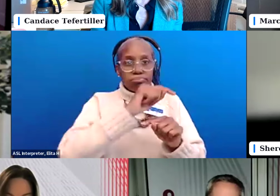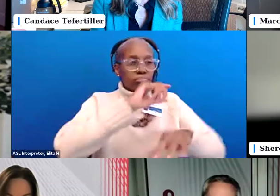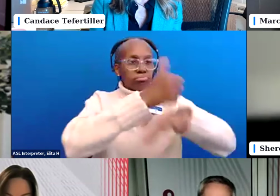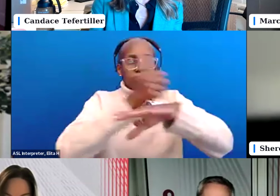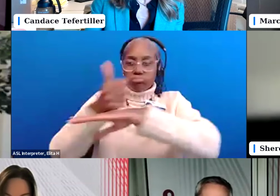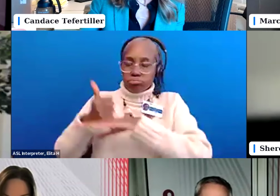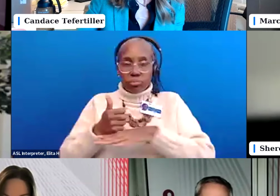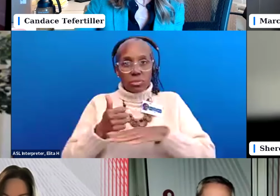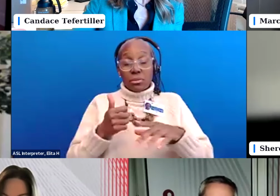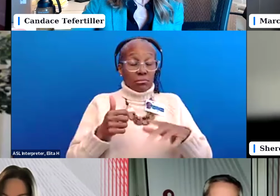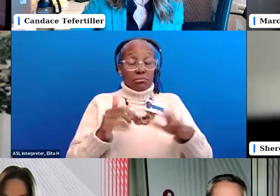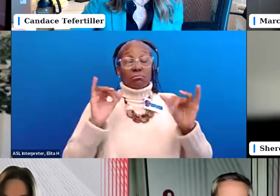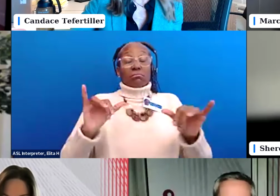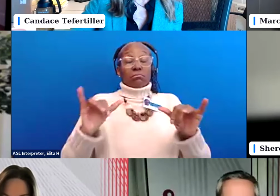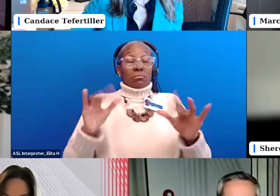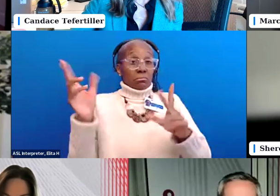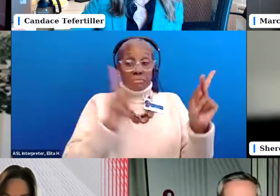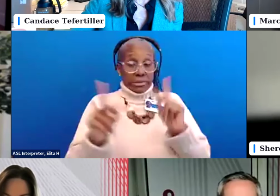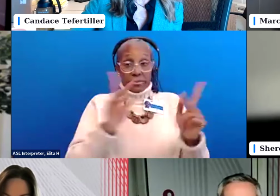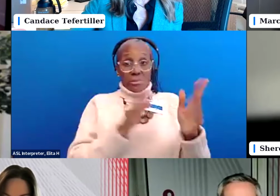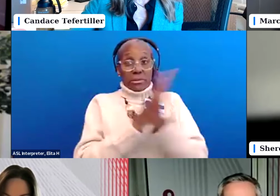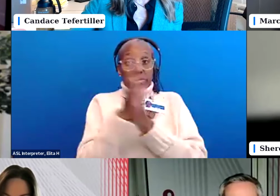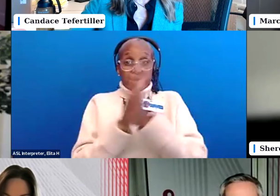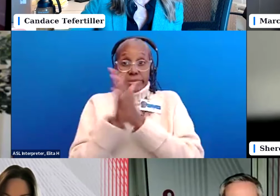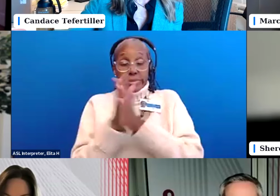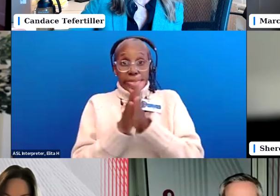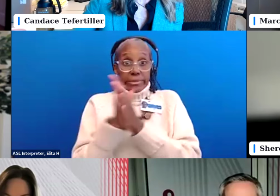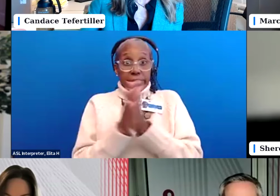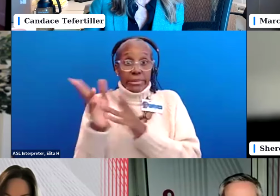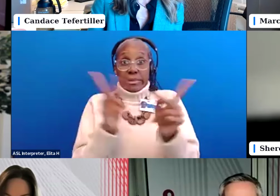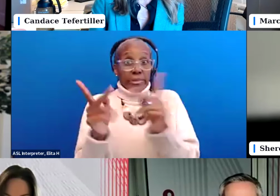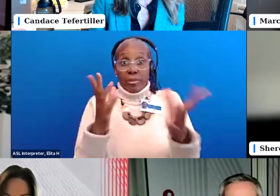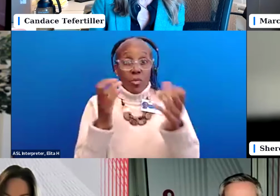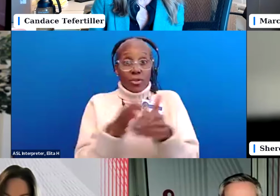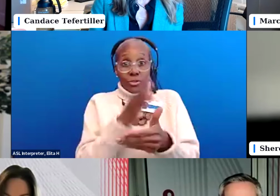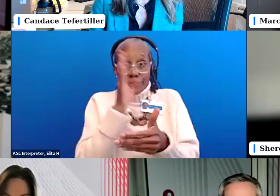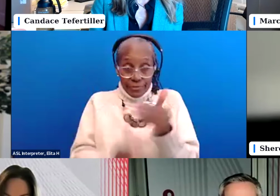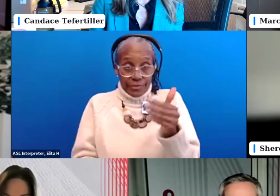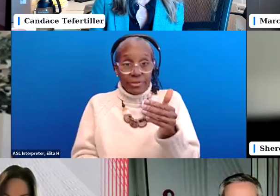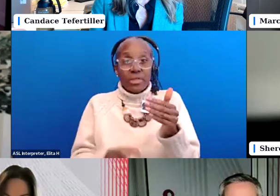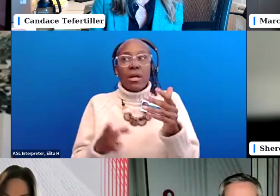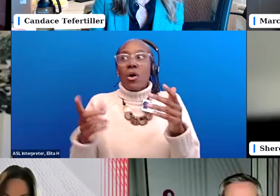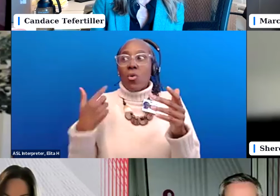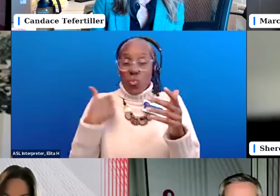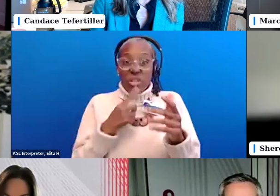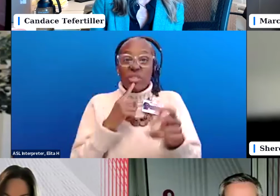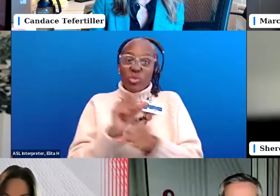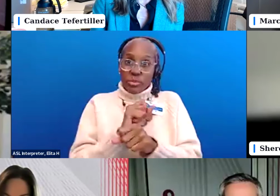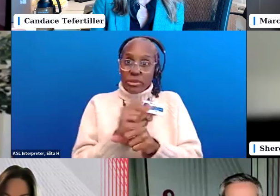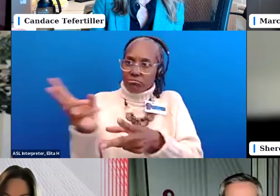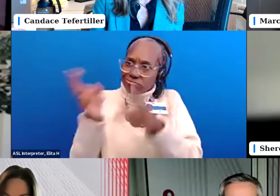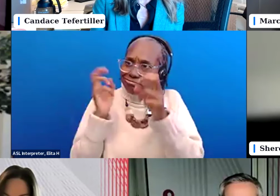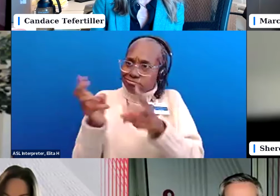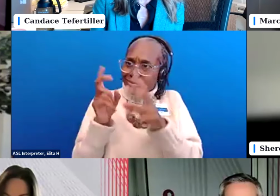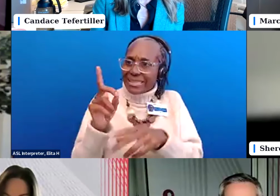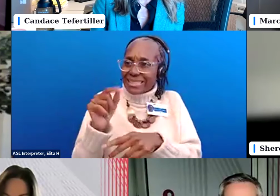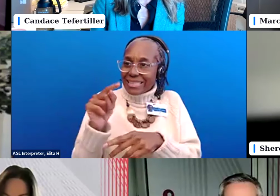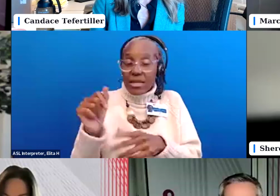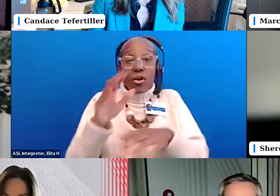about how motivated, I apologize, people were to finish this study, and the fact that we were able to analyze the data on